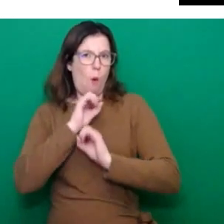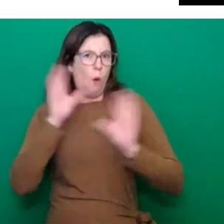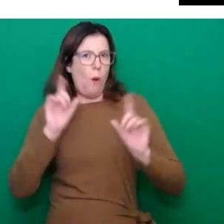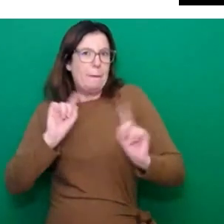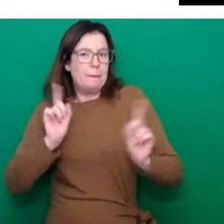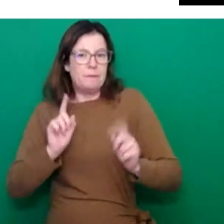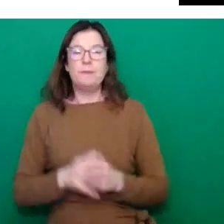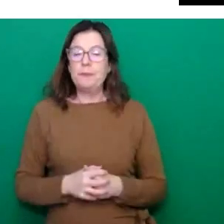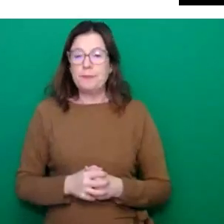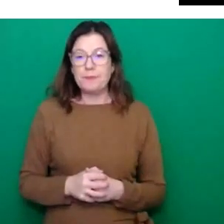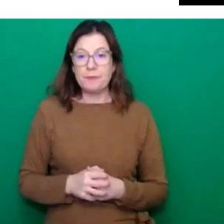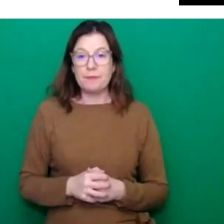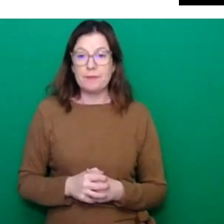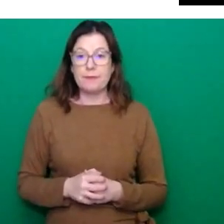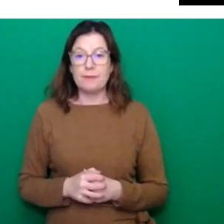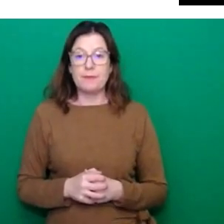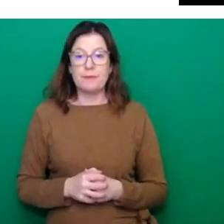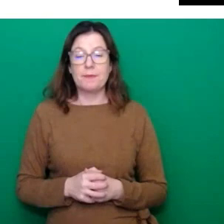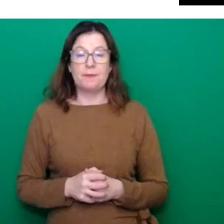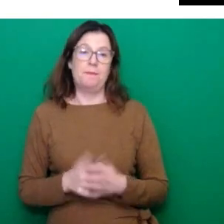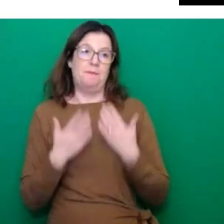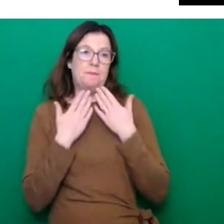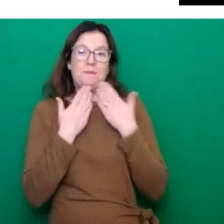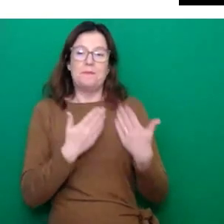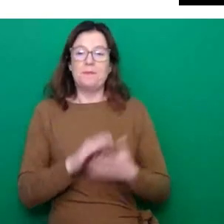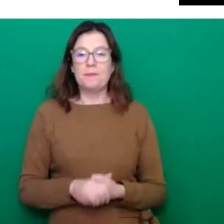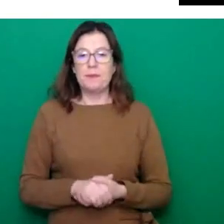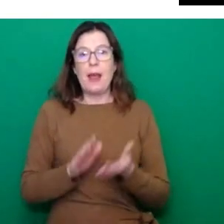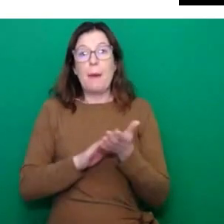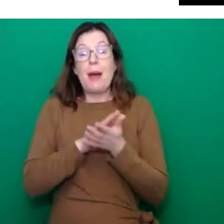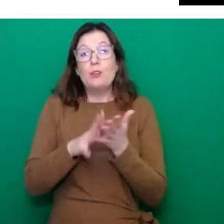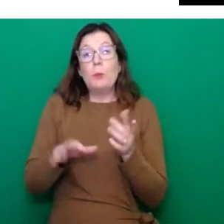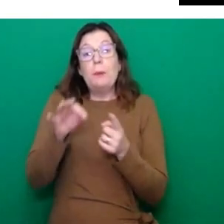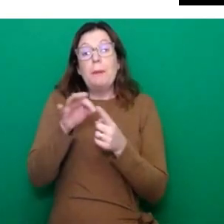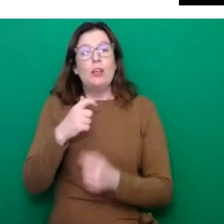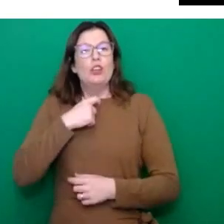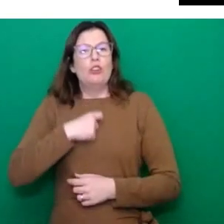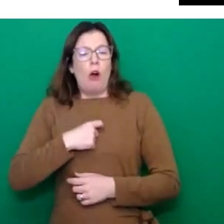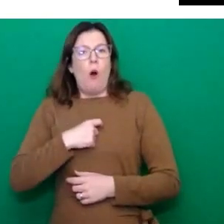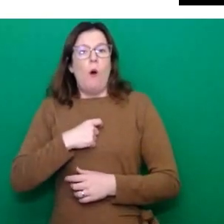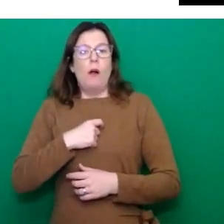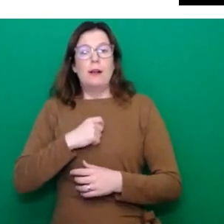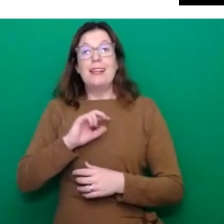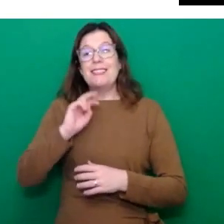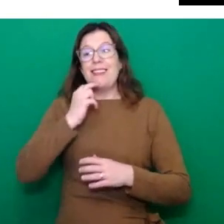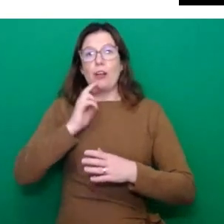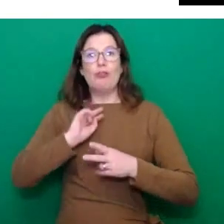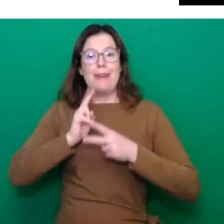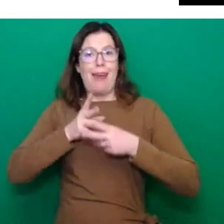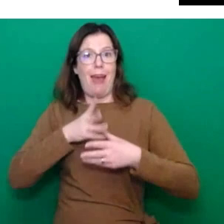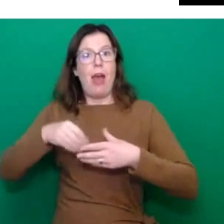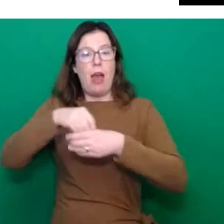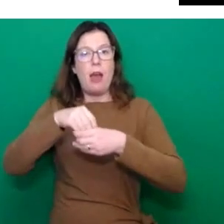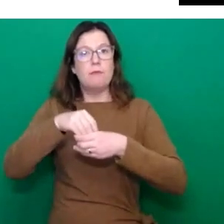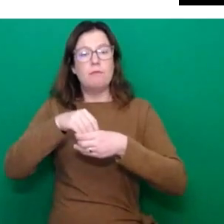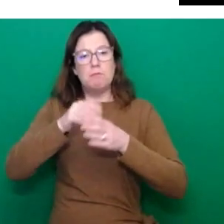day to day? Yeah, thank you, Karen. So the MHWP role is based within secondary care, and it very